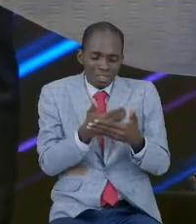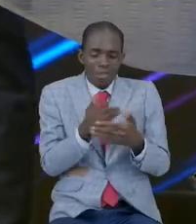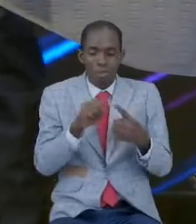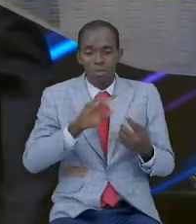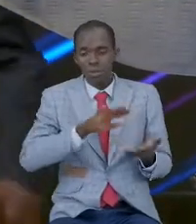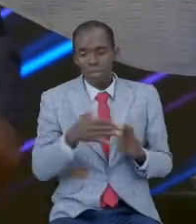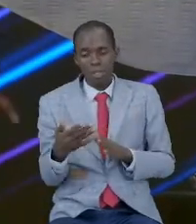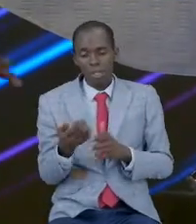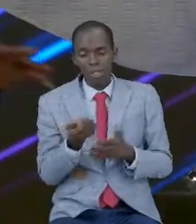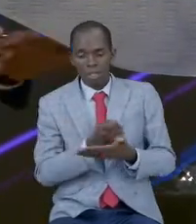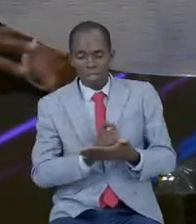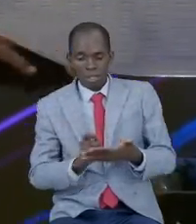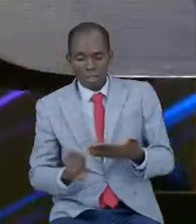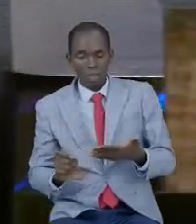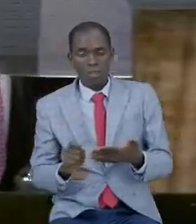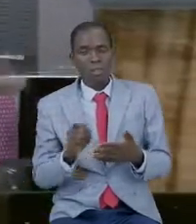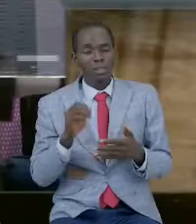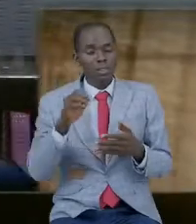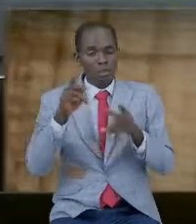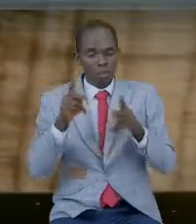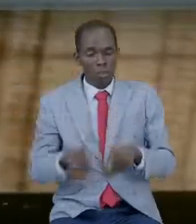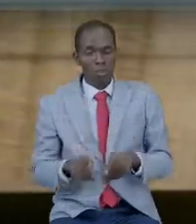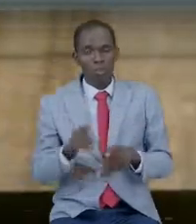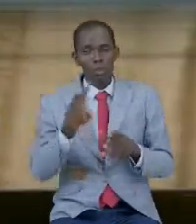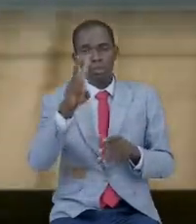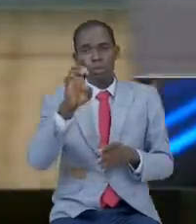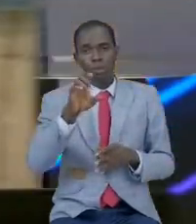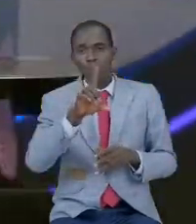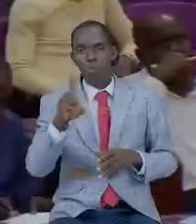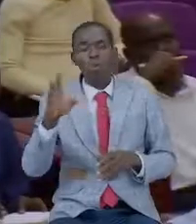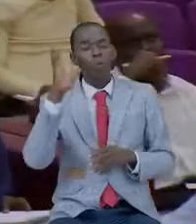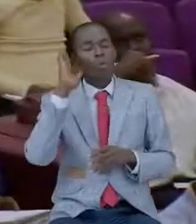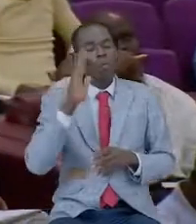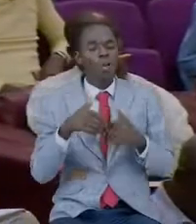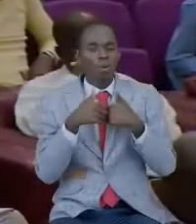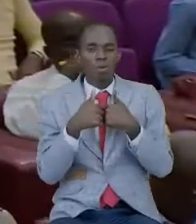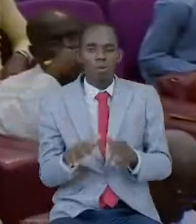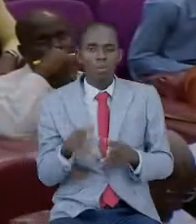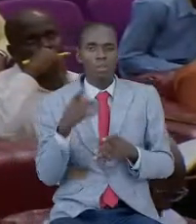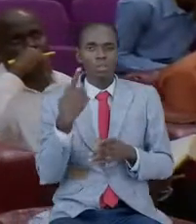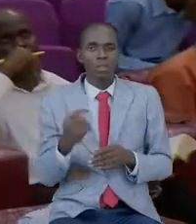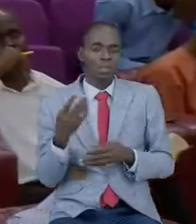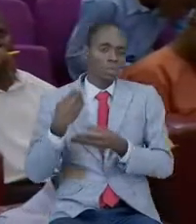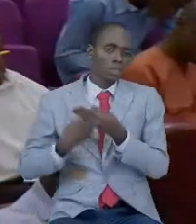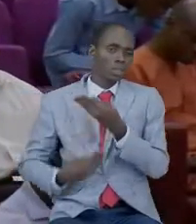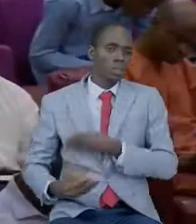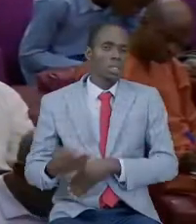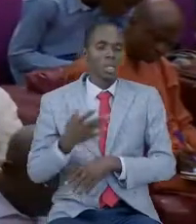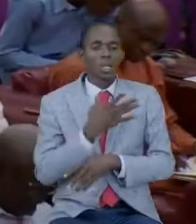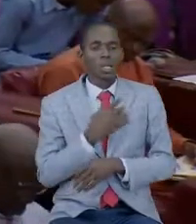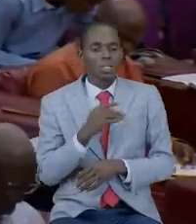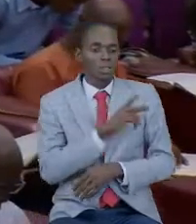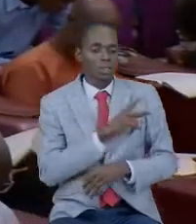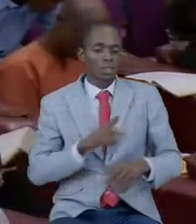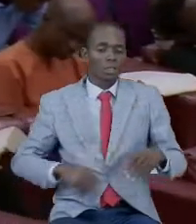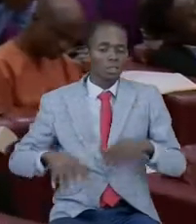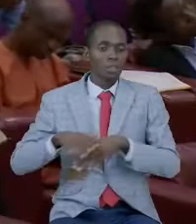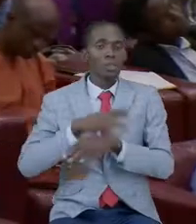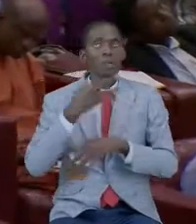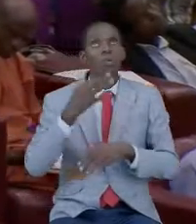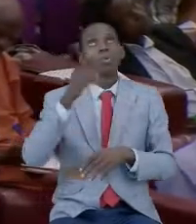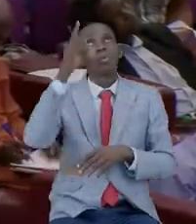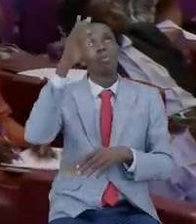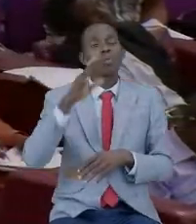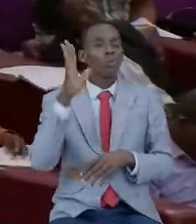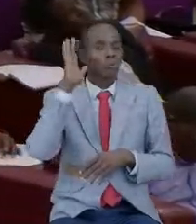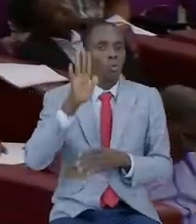will, you will lose the inheritance. And in the kingdom of God, it will become